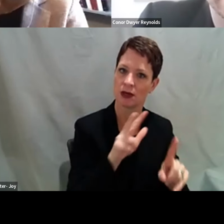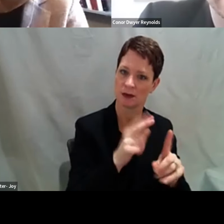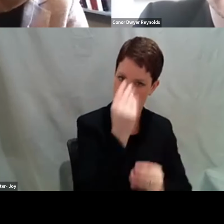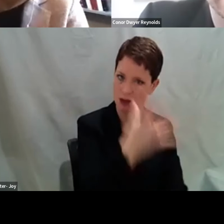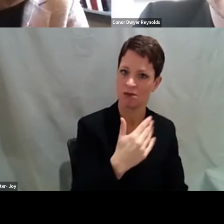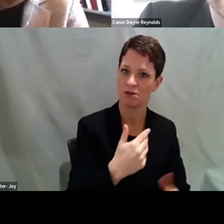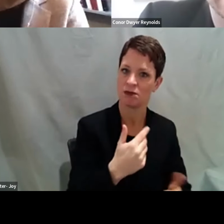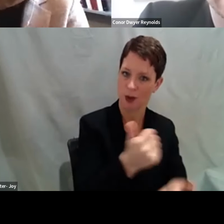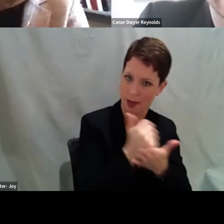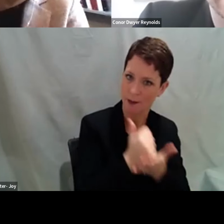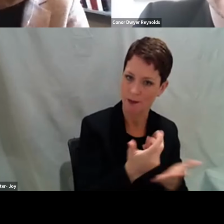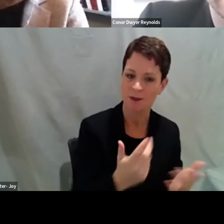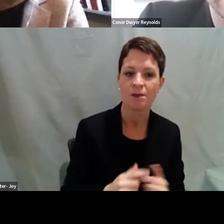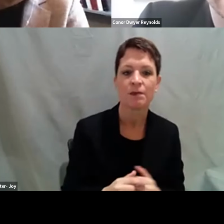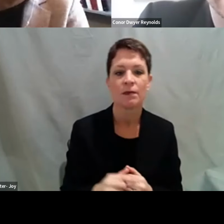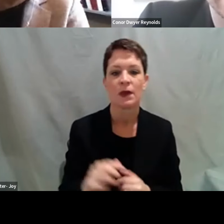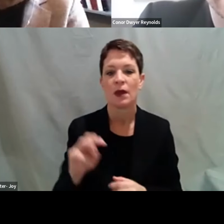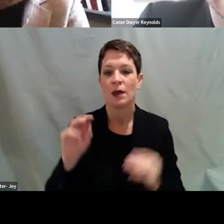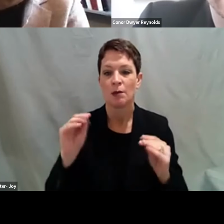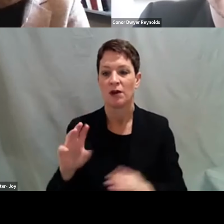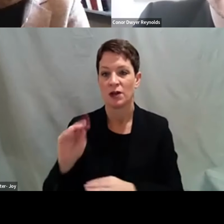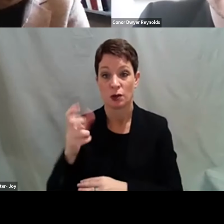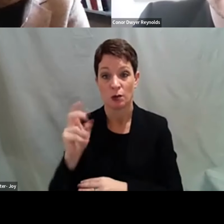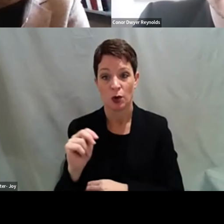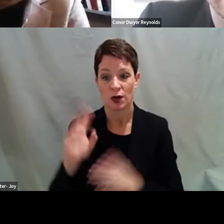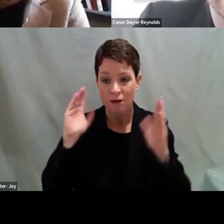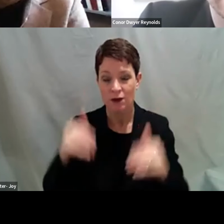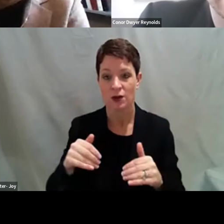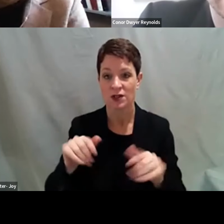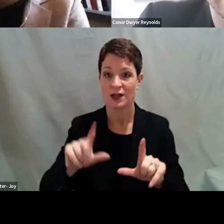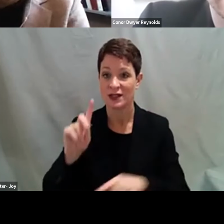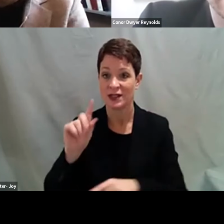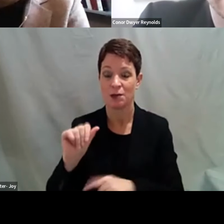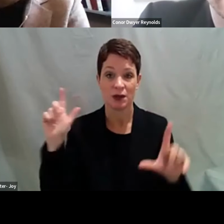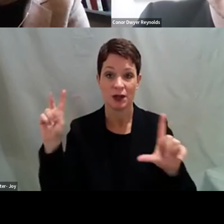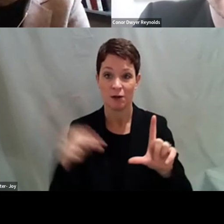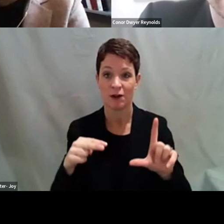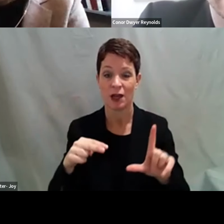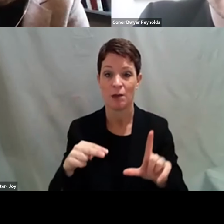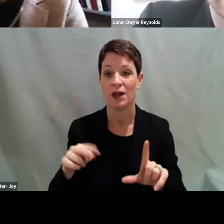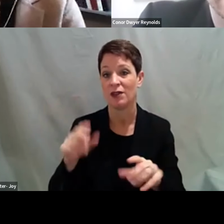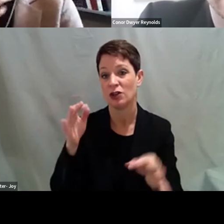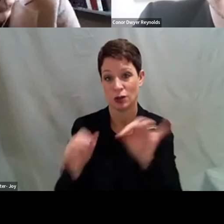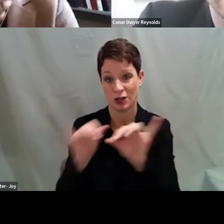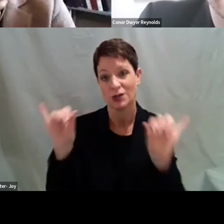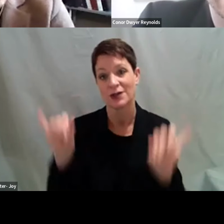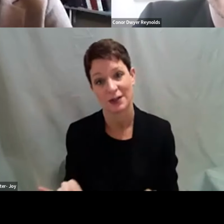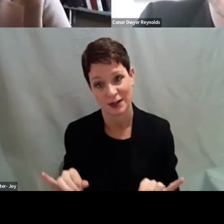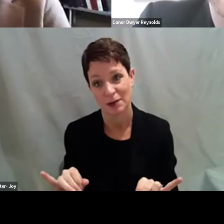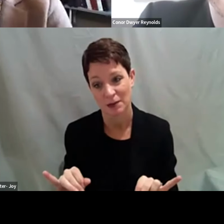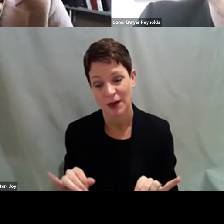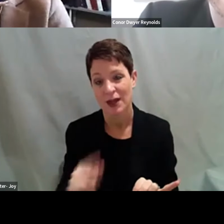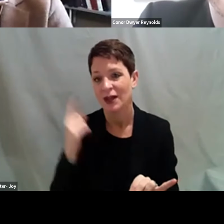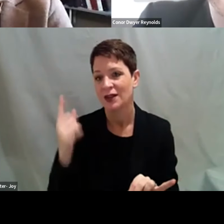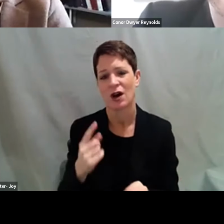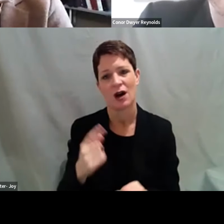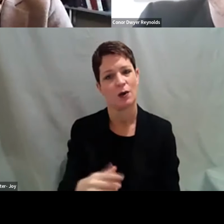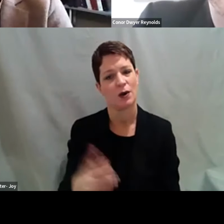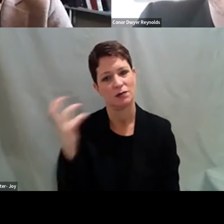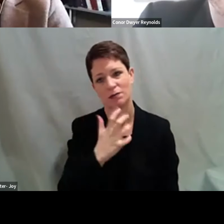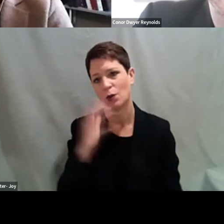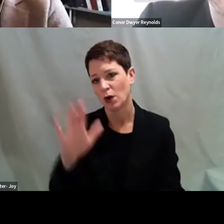Professor Morgan's paper focuses on the disability frame in the criminal justice system, and it's always a privilege to read and learn from her